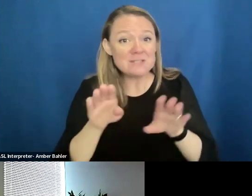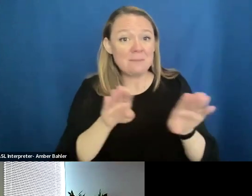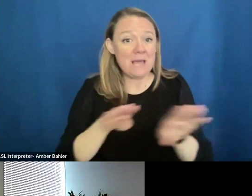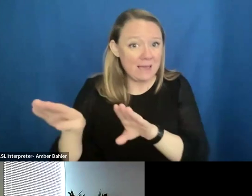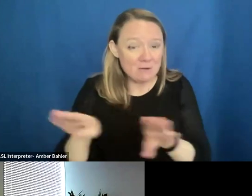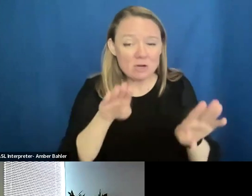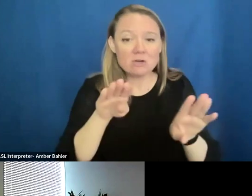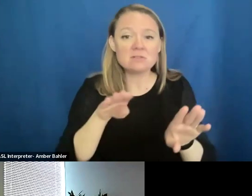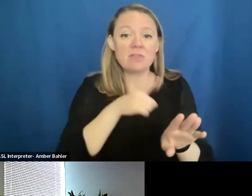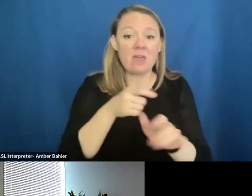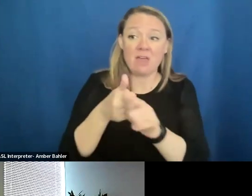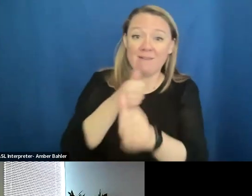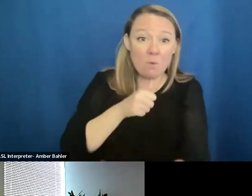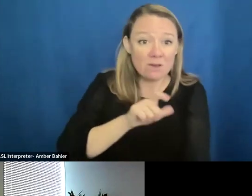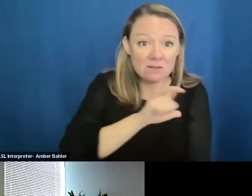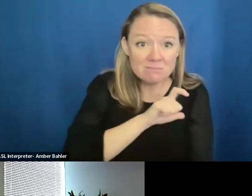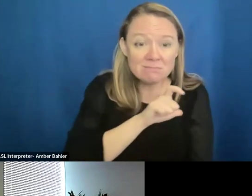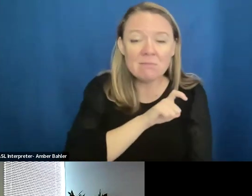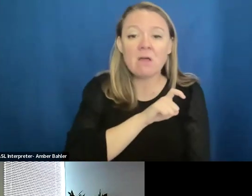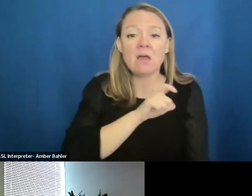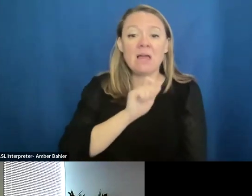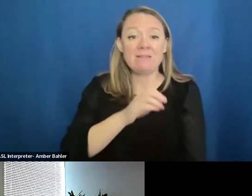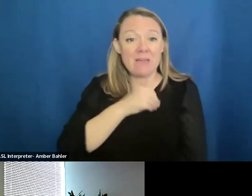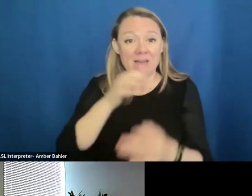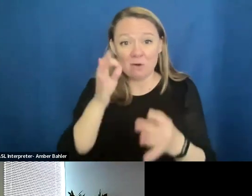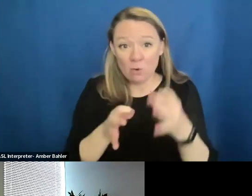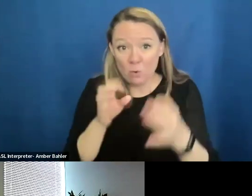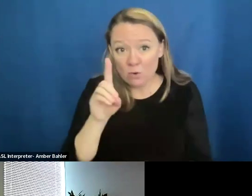enforcement if they have a court date or they know they have a warrant